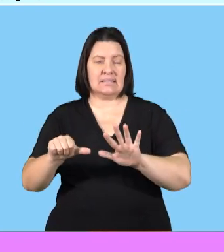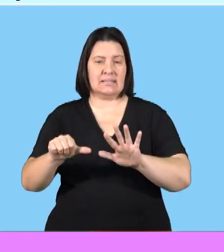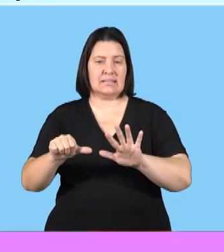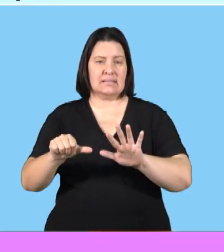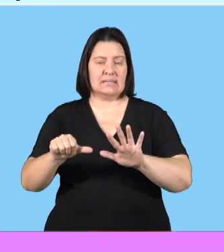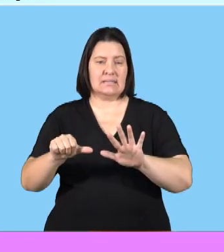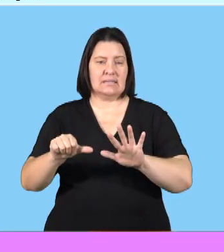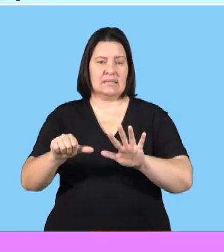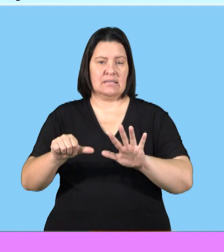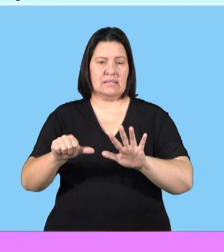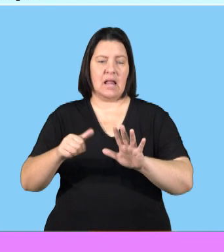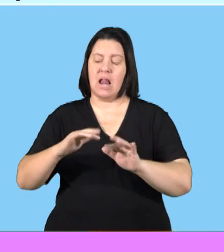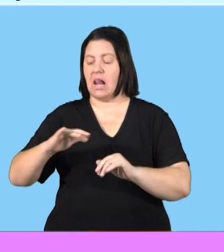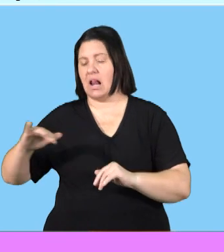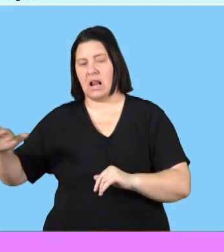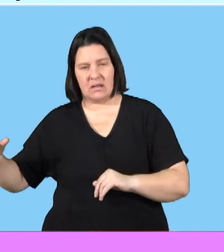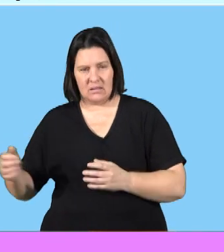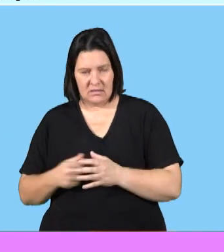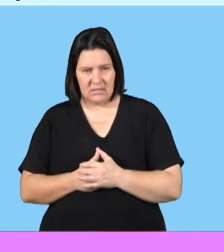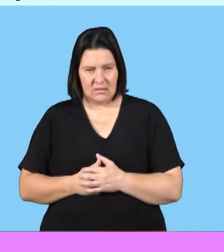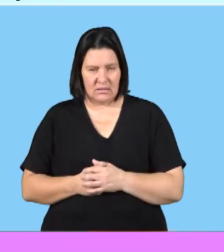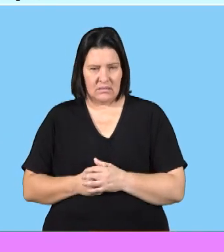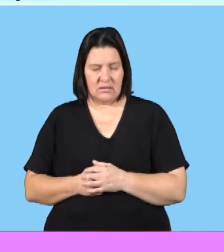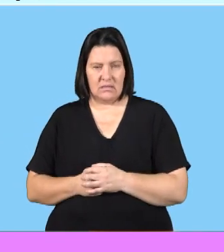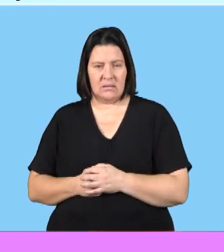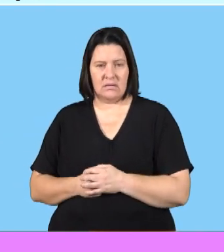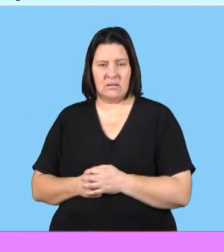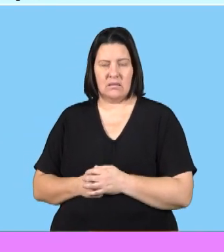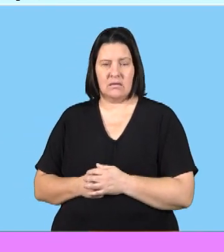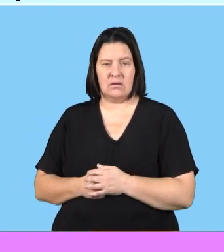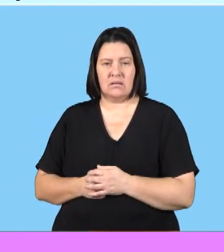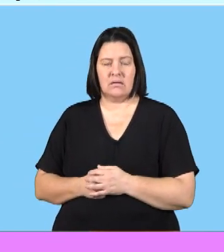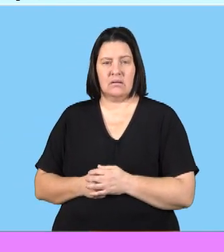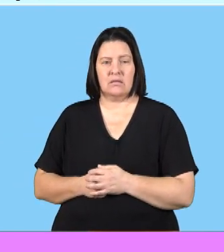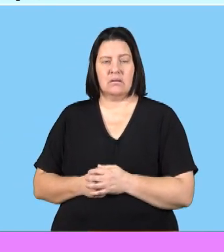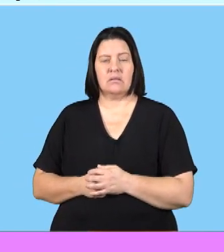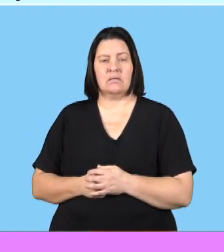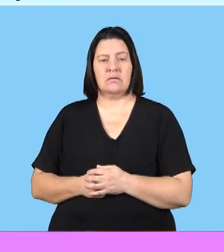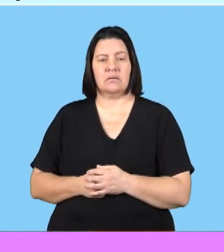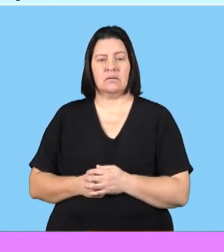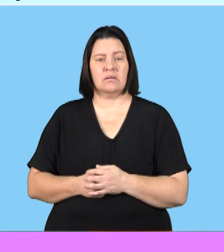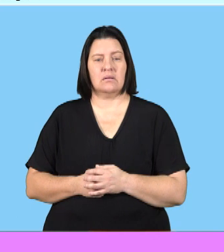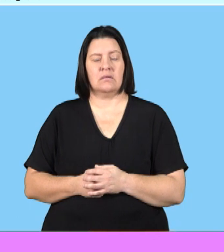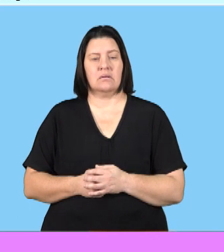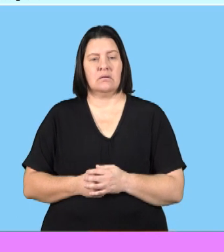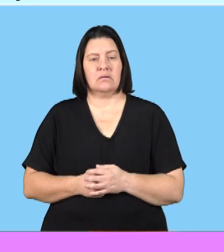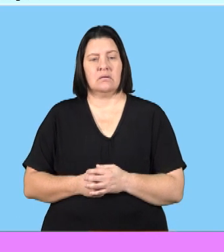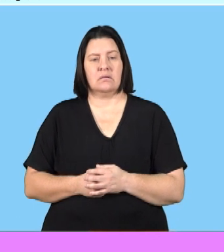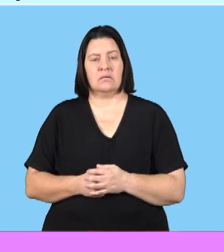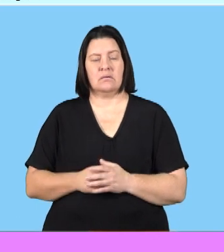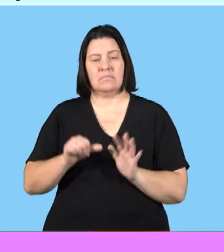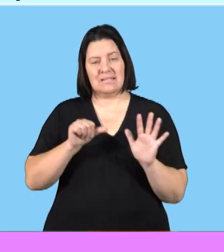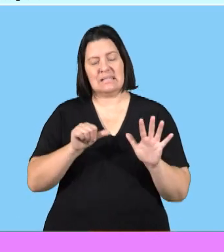4,66. It's 66 recurring. How many 6s? 2, 4, 6, 8. So it's 1, 2,